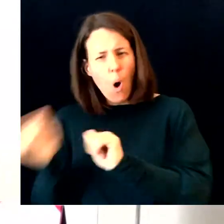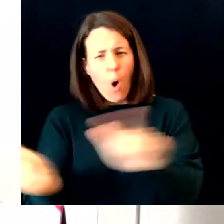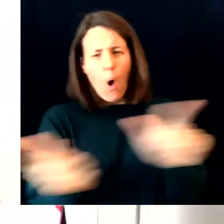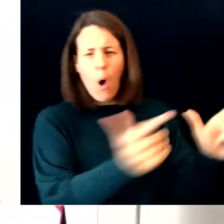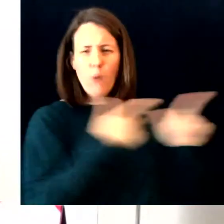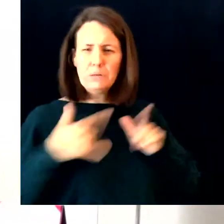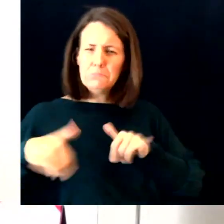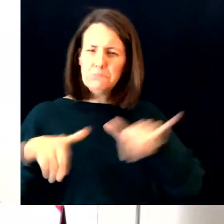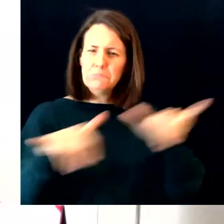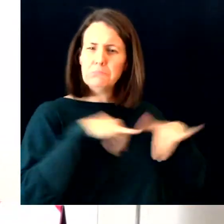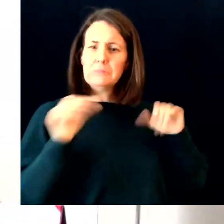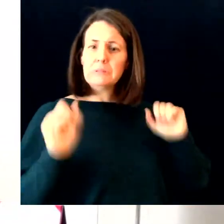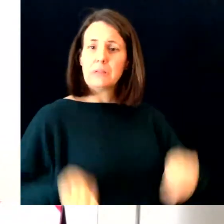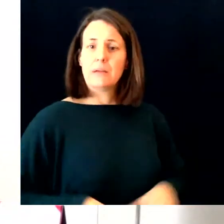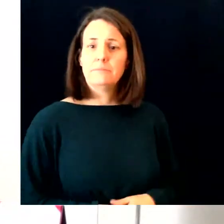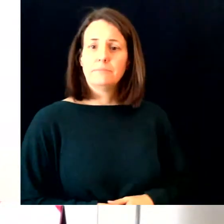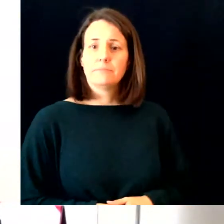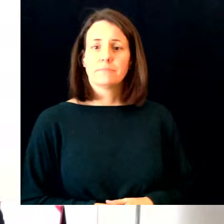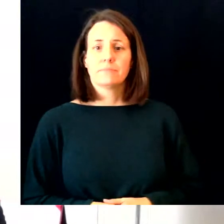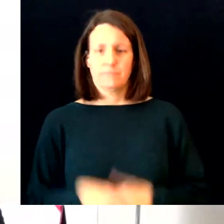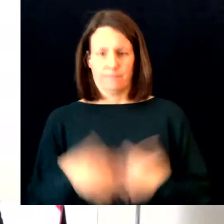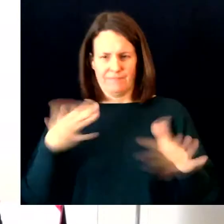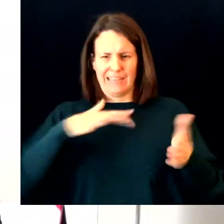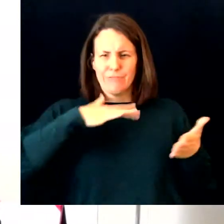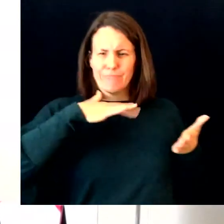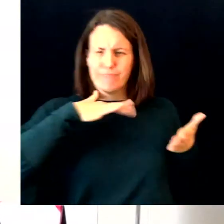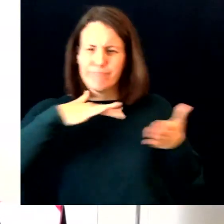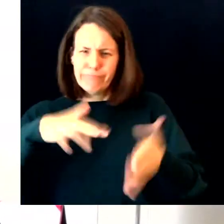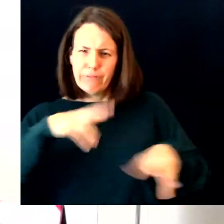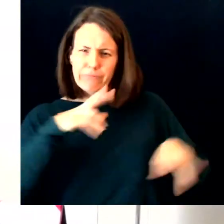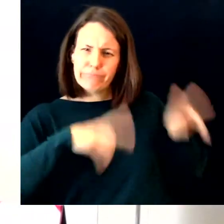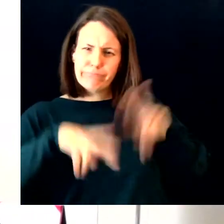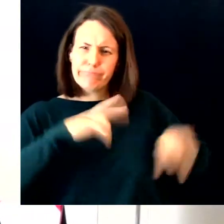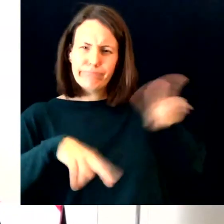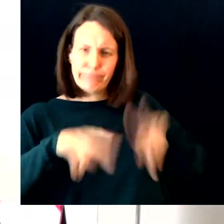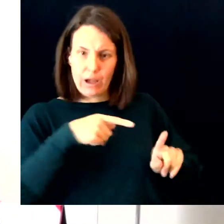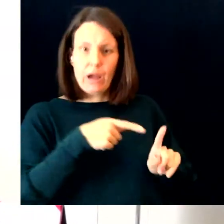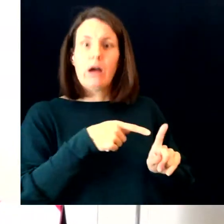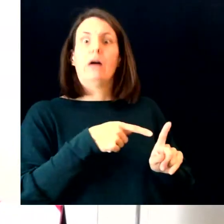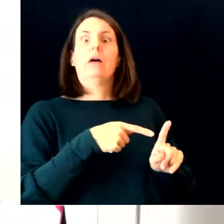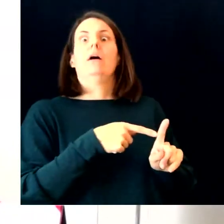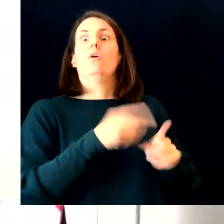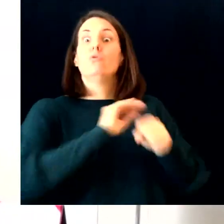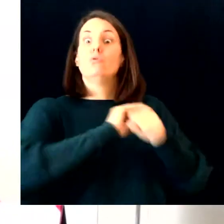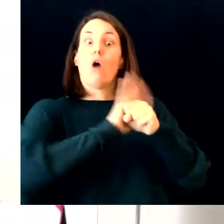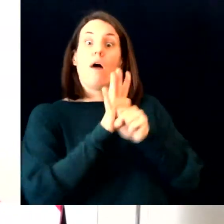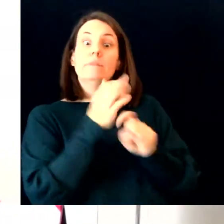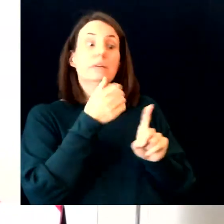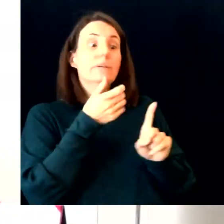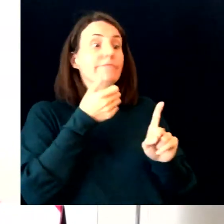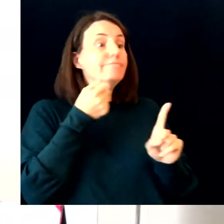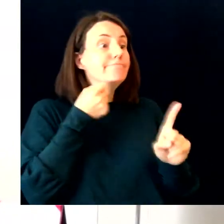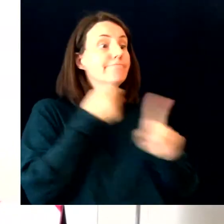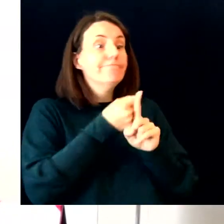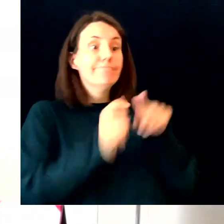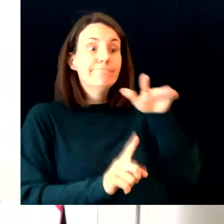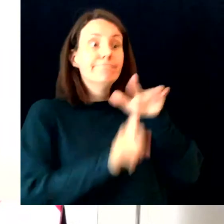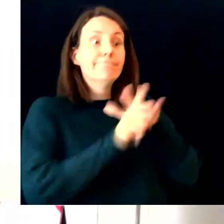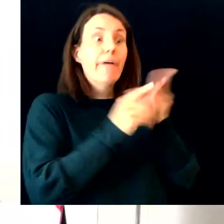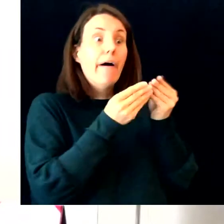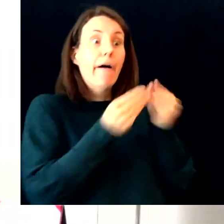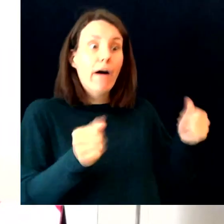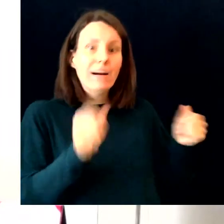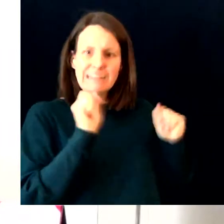on our children. Serious long-term effects on our children. In addition to the acute illness that COVID-19 can